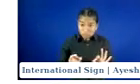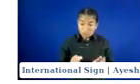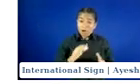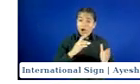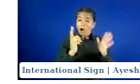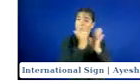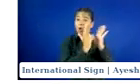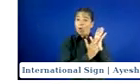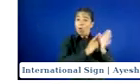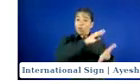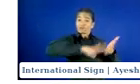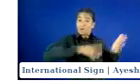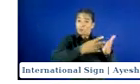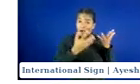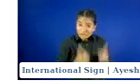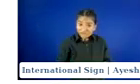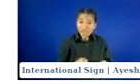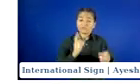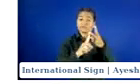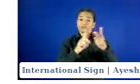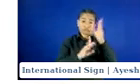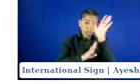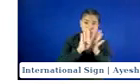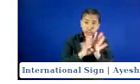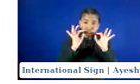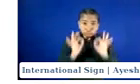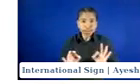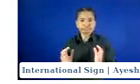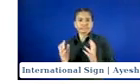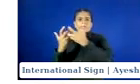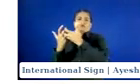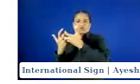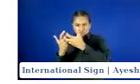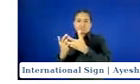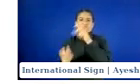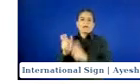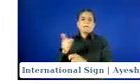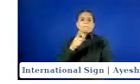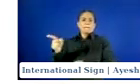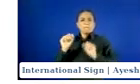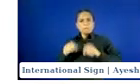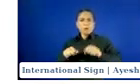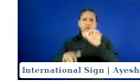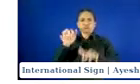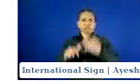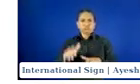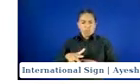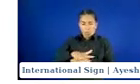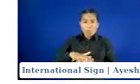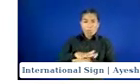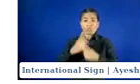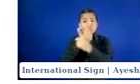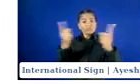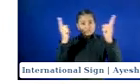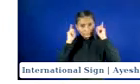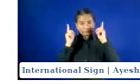have also to provide continuous support, particularly how do you generate data, because disability occurs